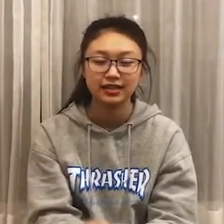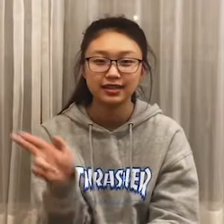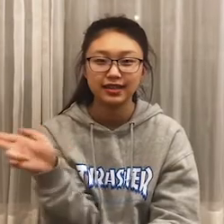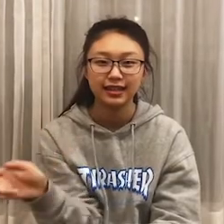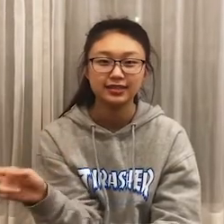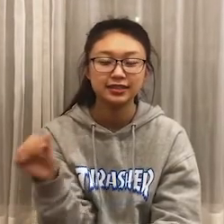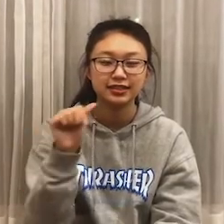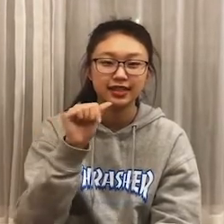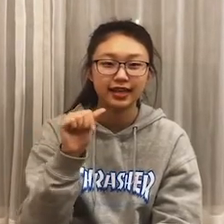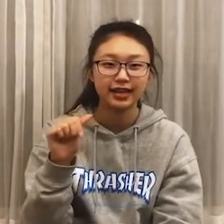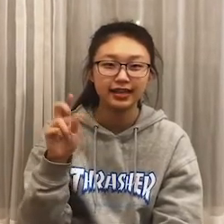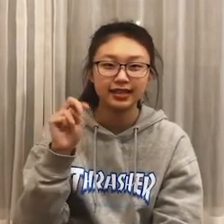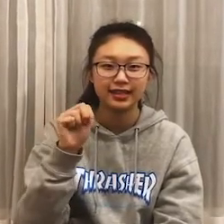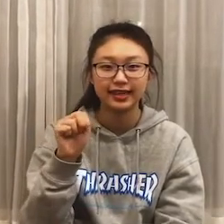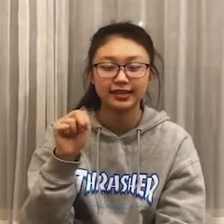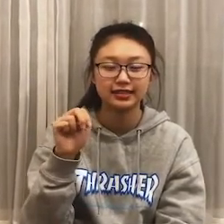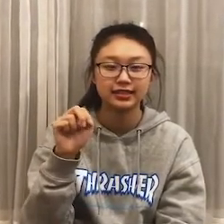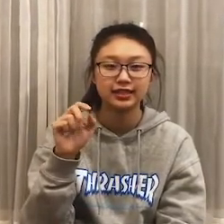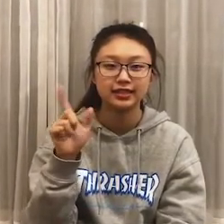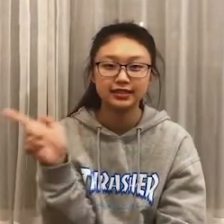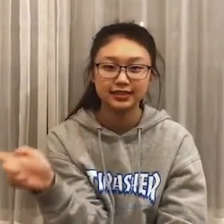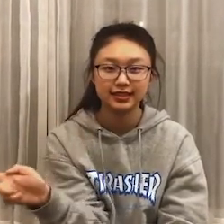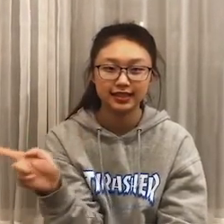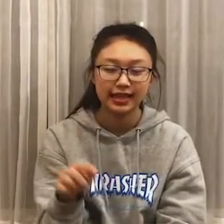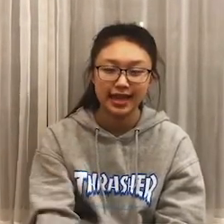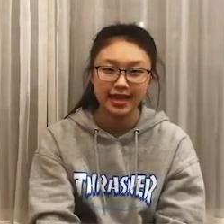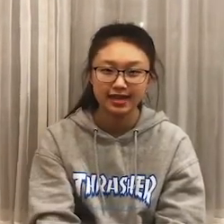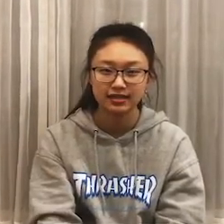say a string of something. For example, a